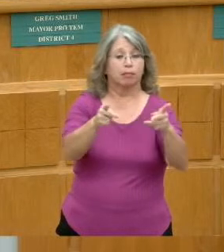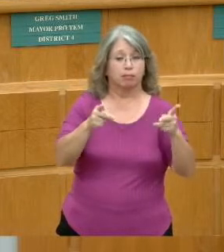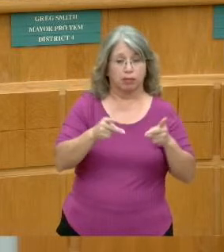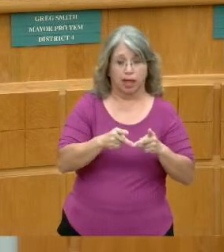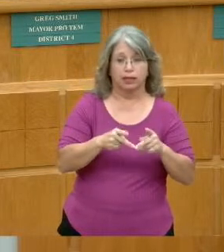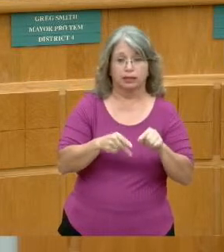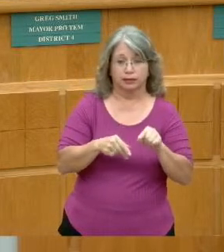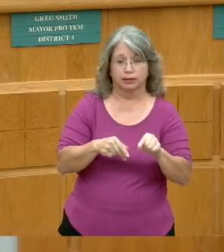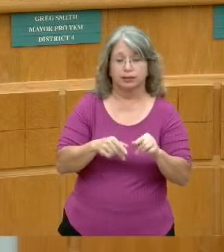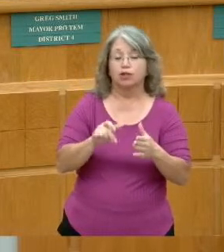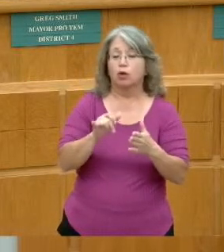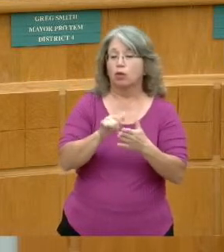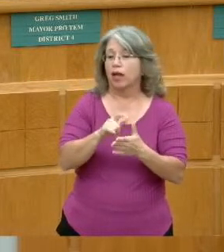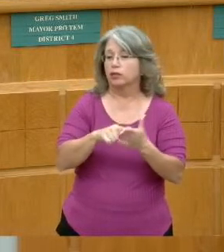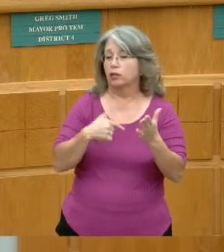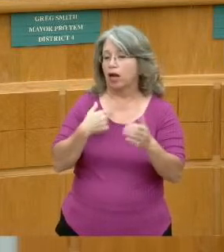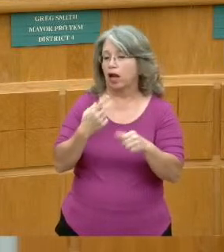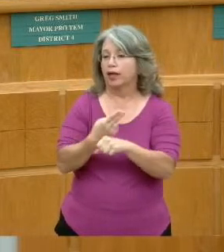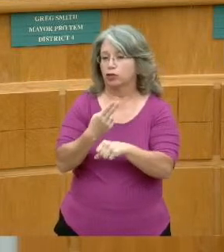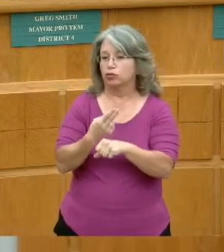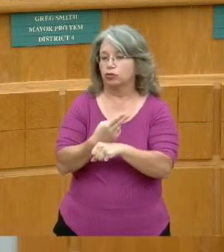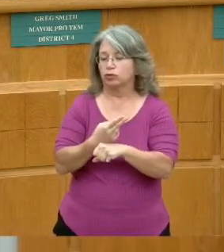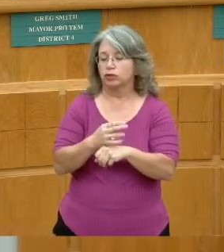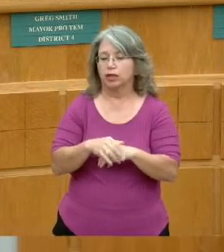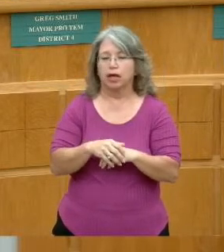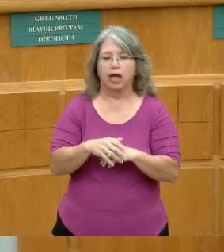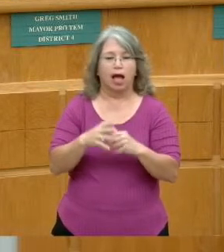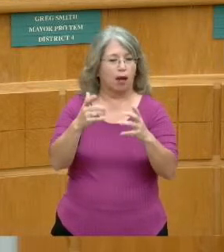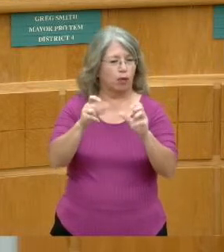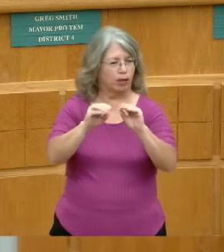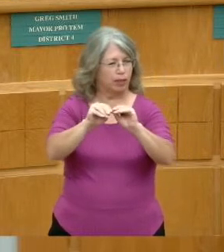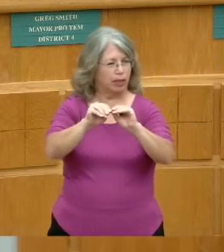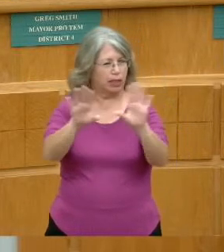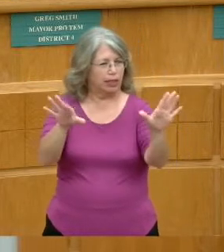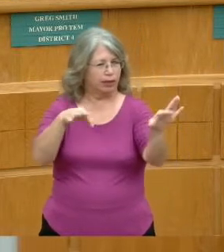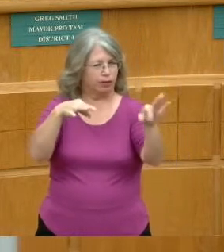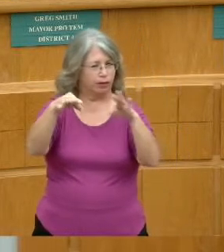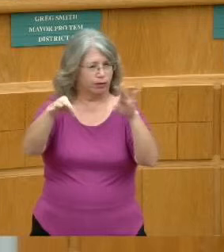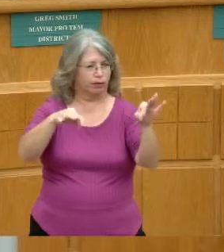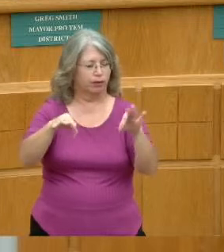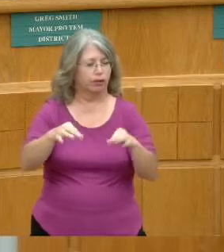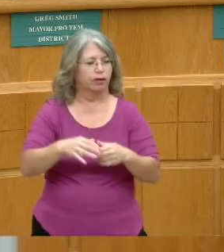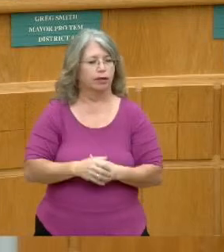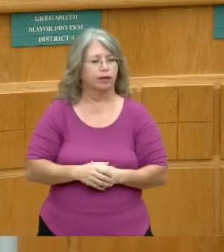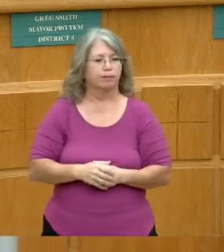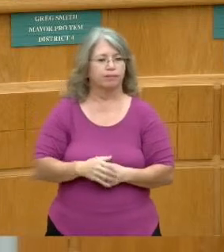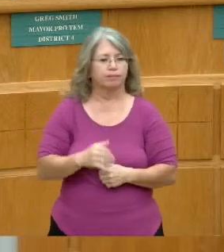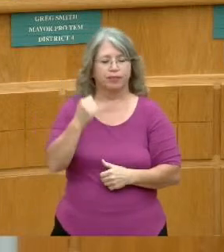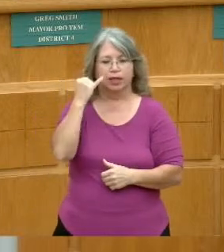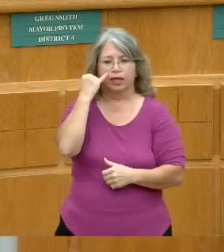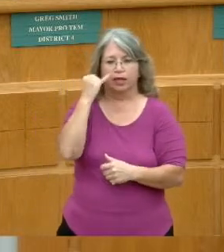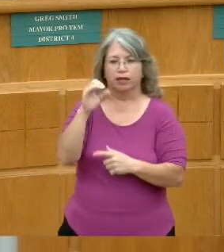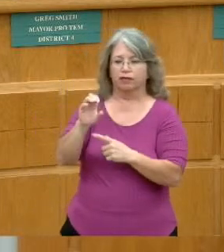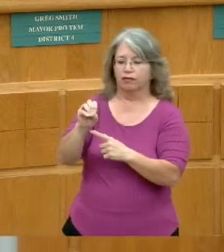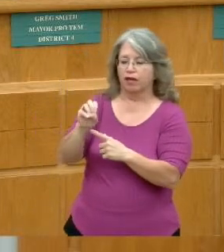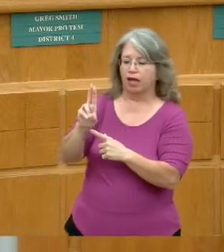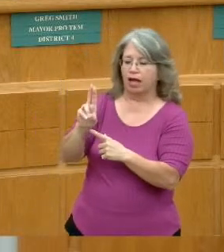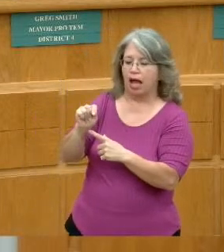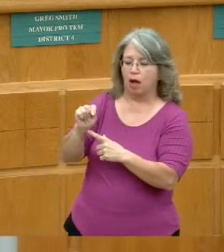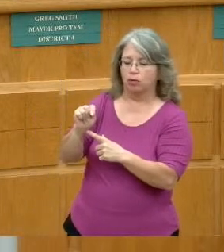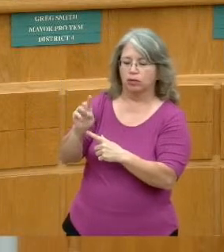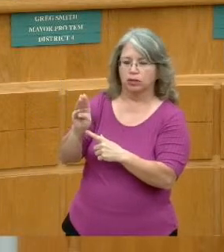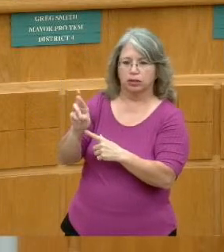the effect of outbreaks out. Now, I want to be very clear that if outbreaks are driving the